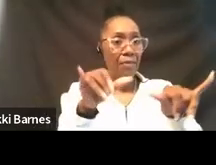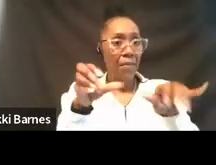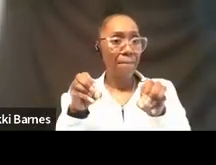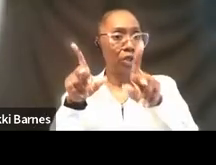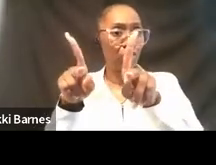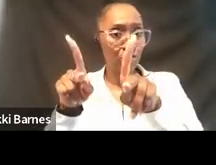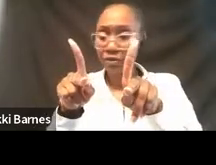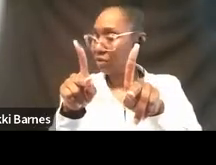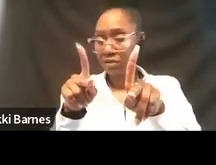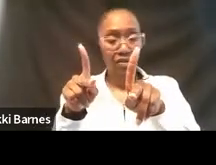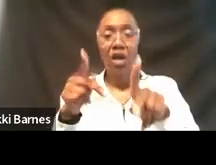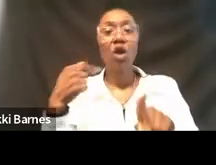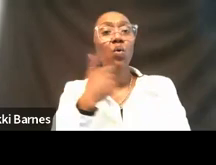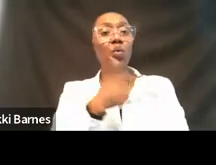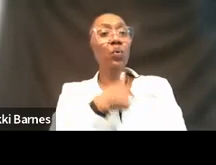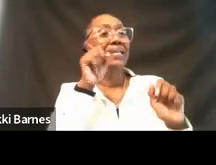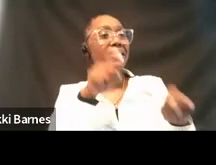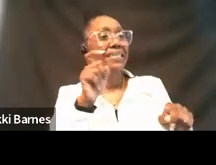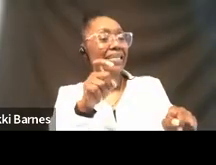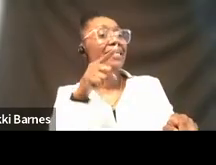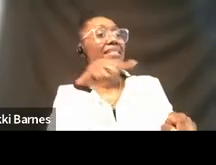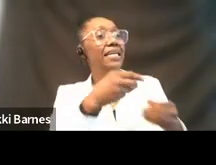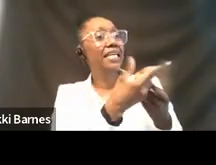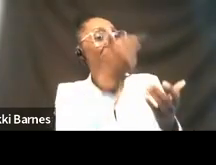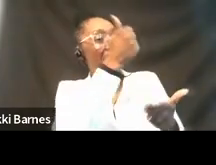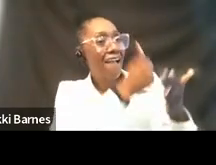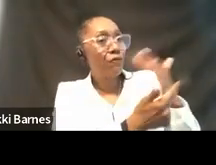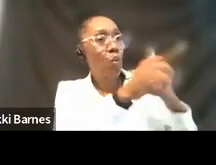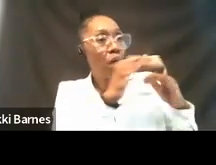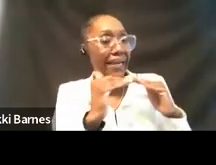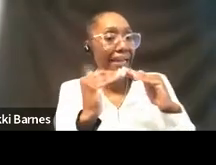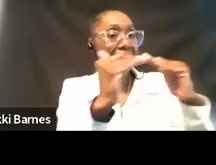giving everybody an equitable chance to learn, okay?